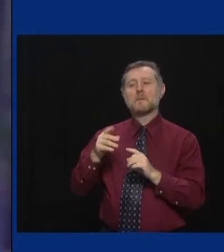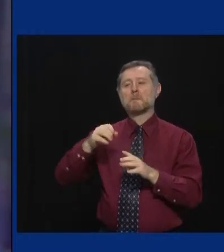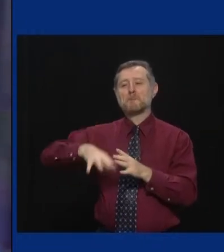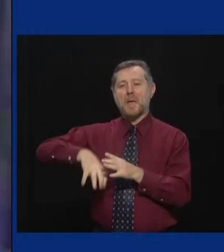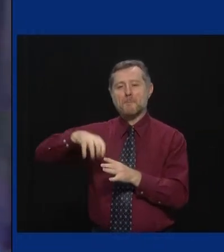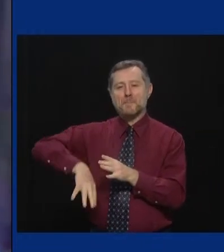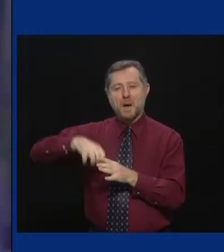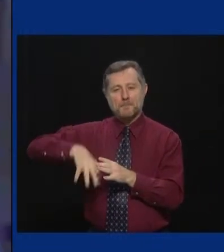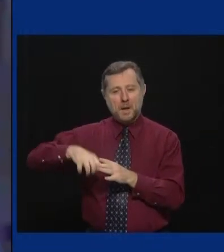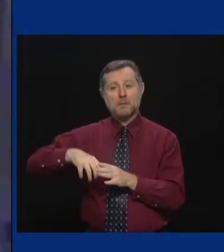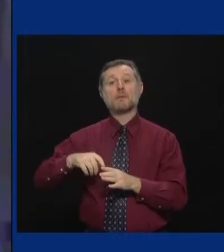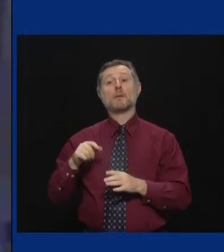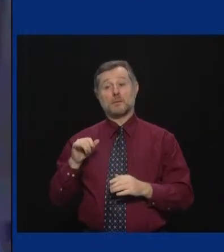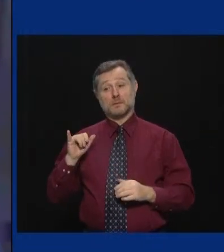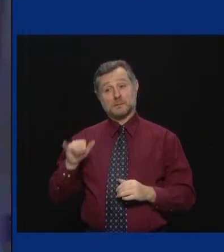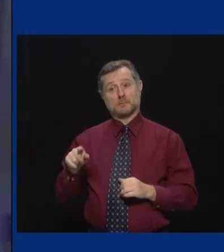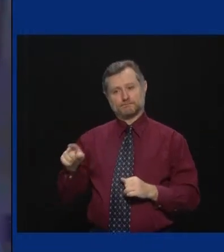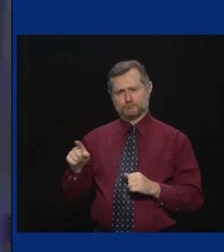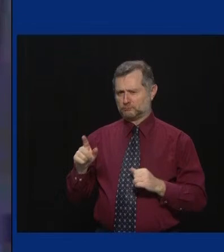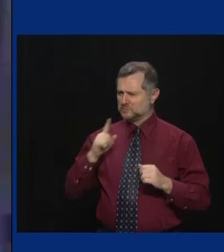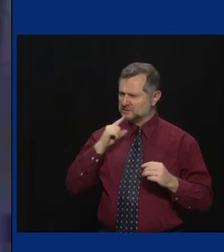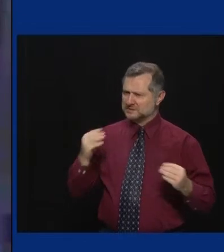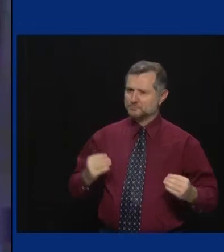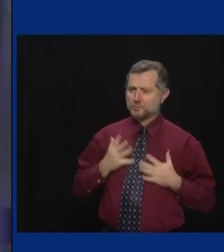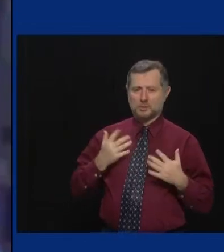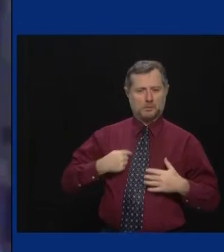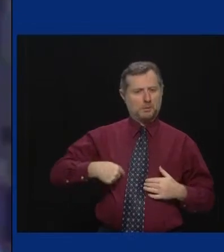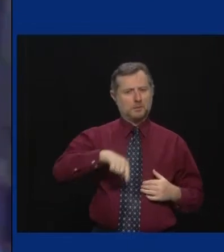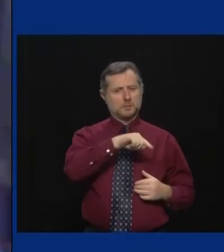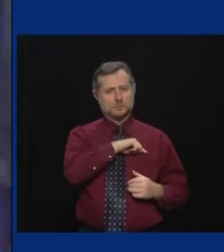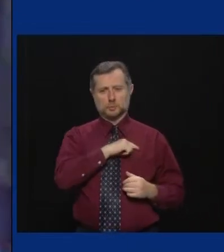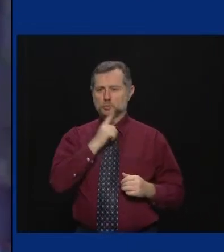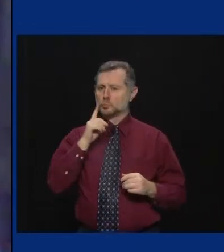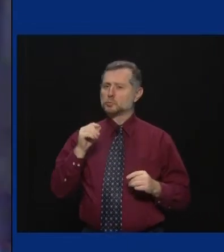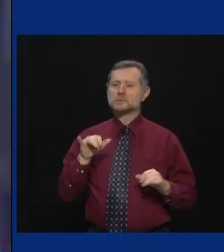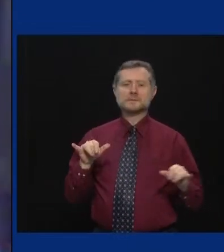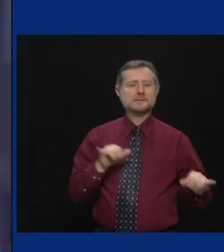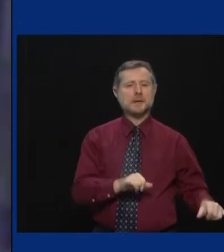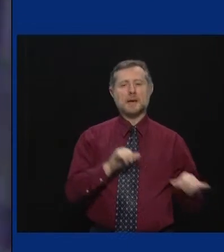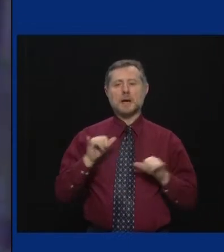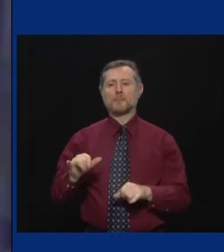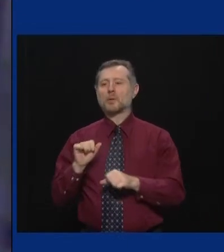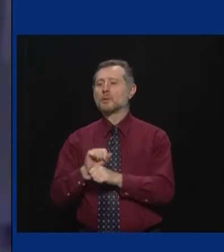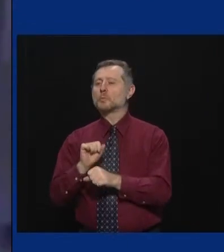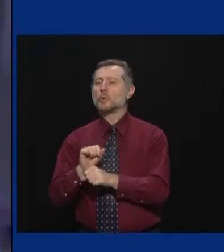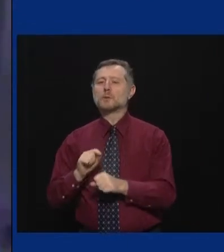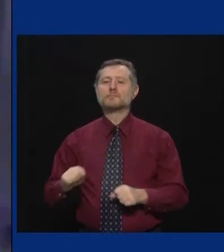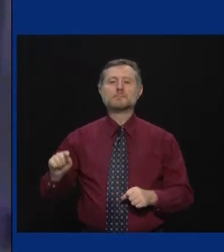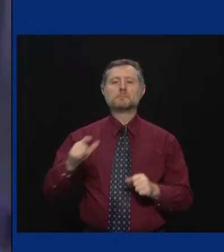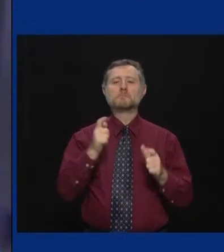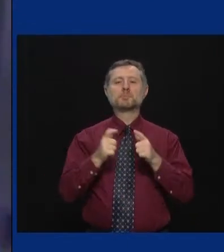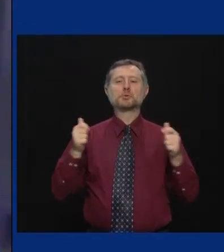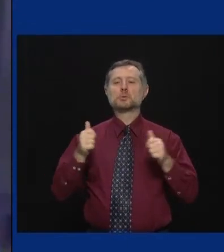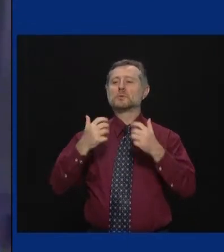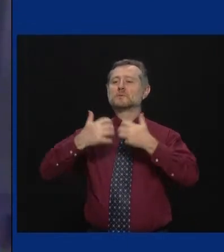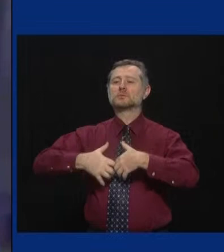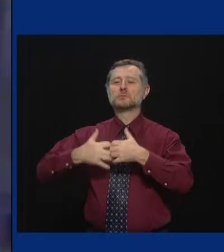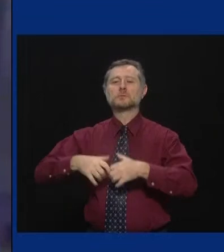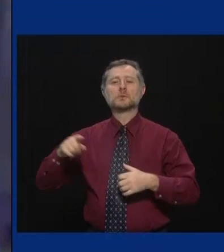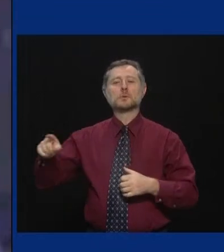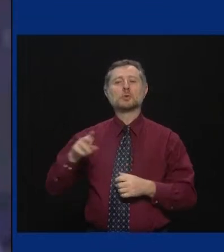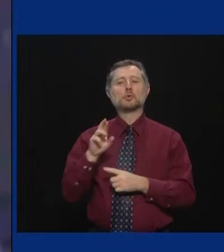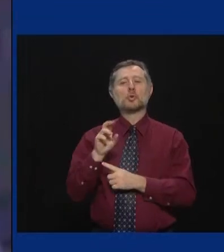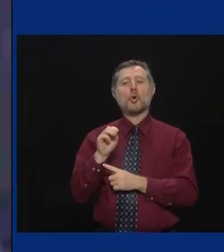to do similar work at the project's bigger generator, the Robert Moses Power Plant, where we stand